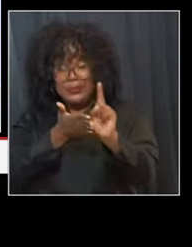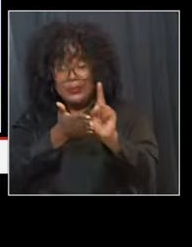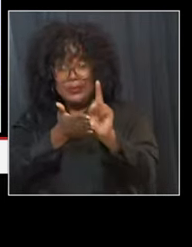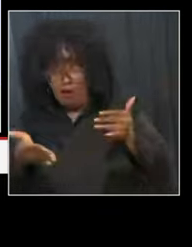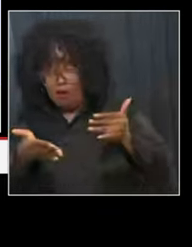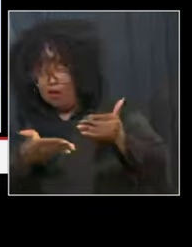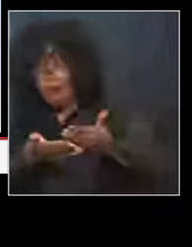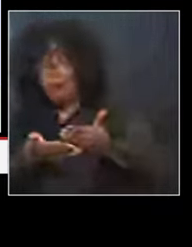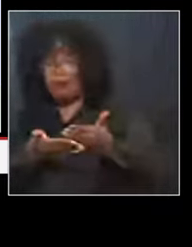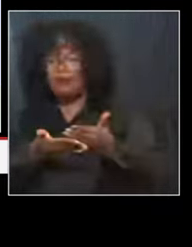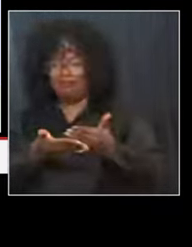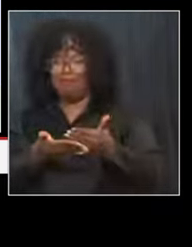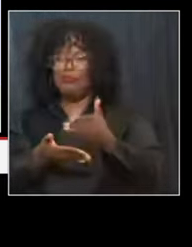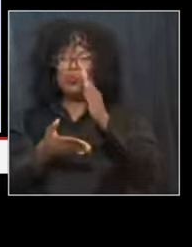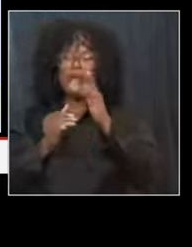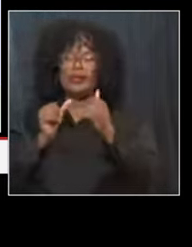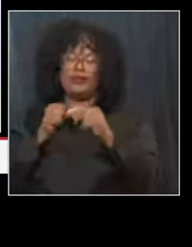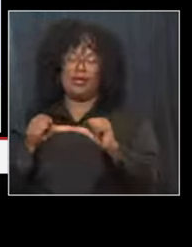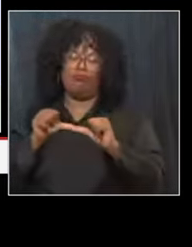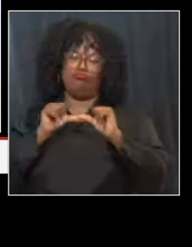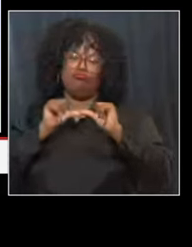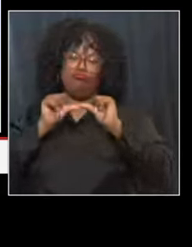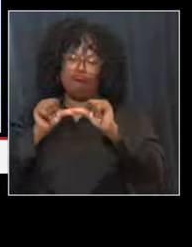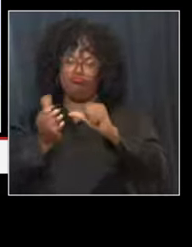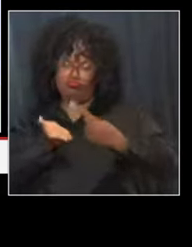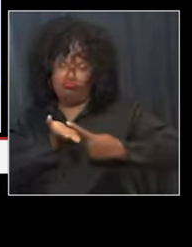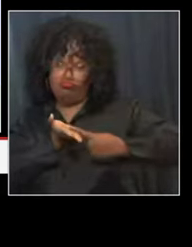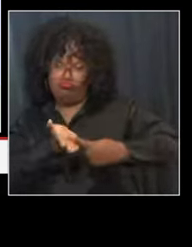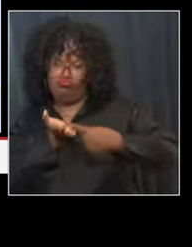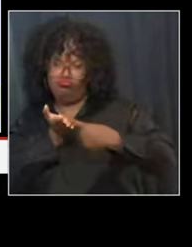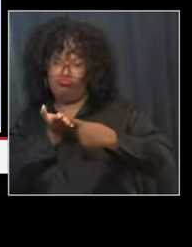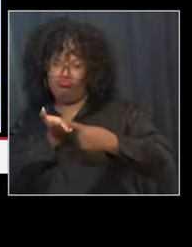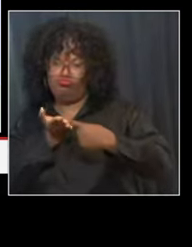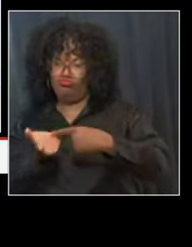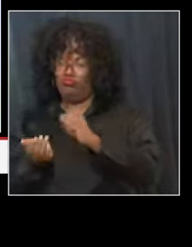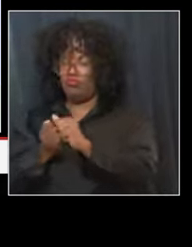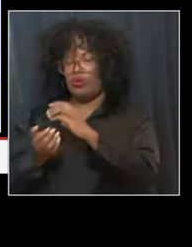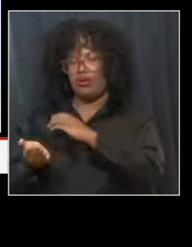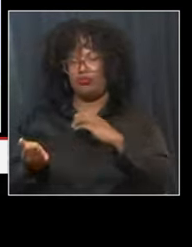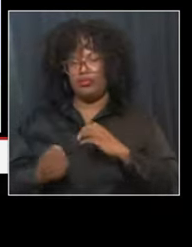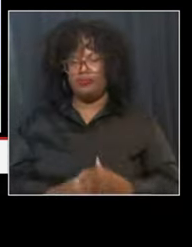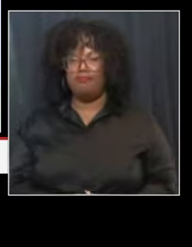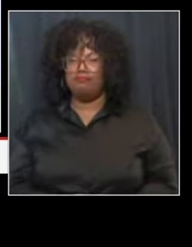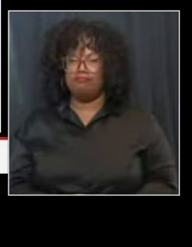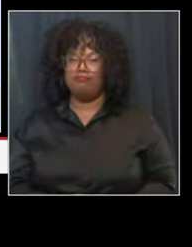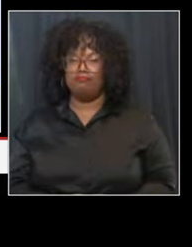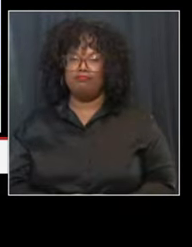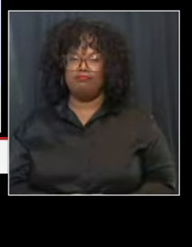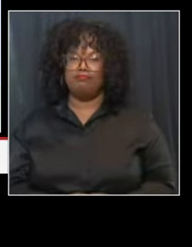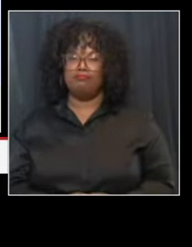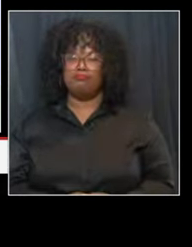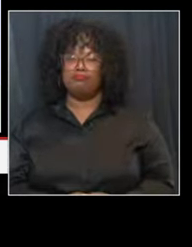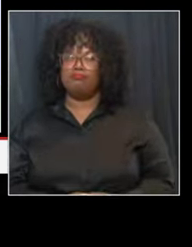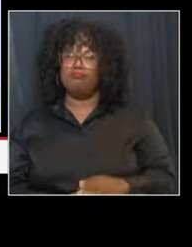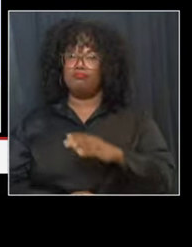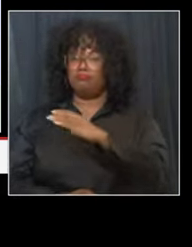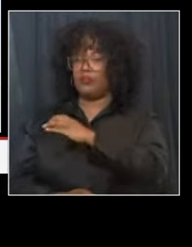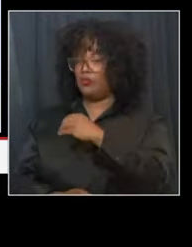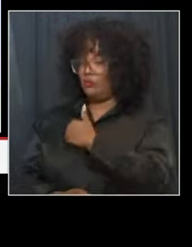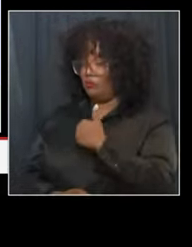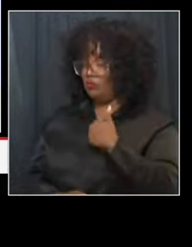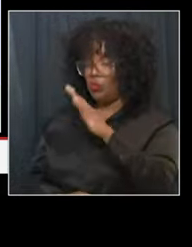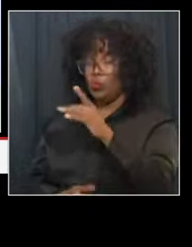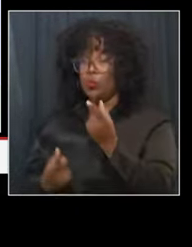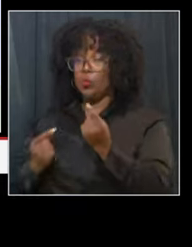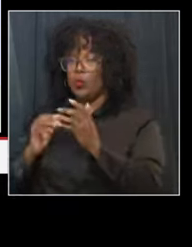will continue to work on that. And I would have to, Charles, think about how to work with you